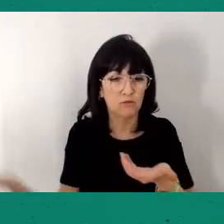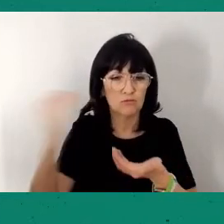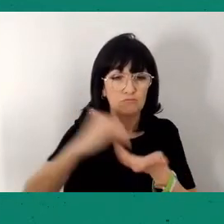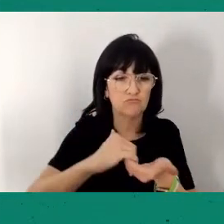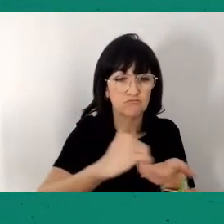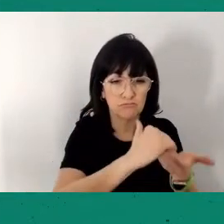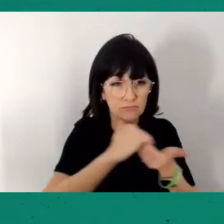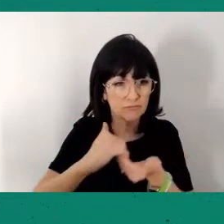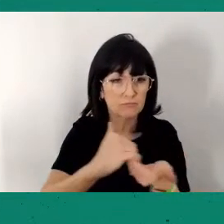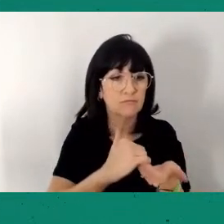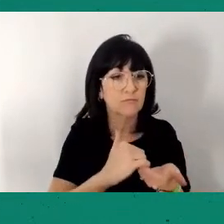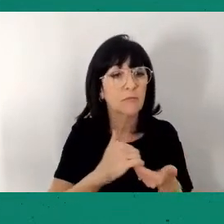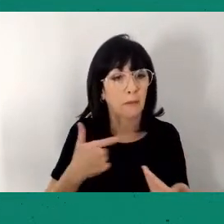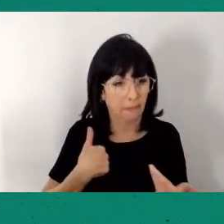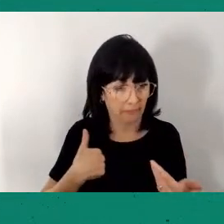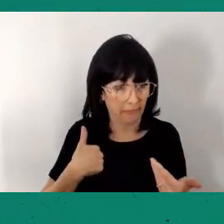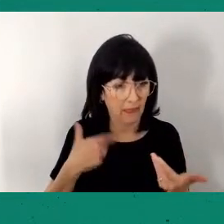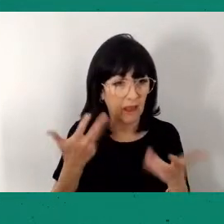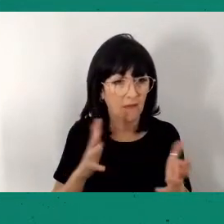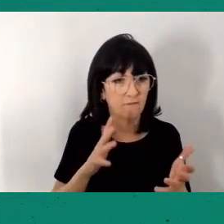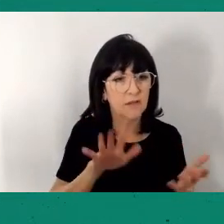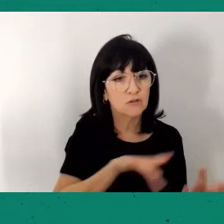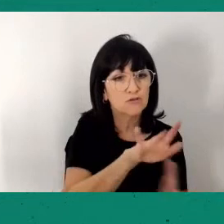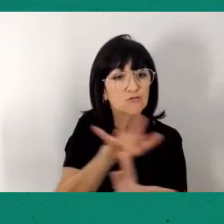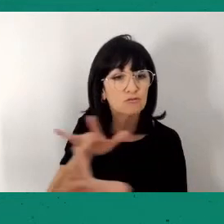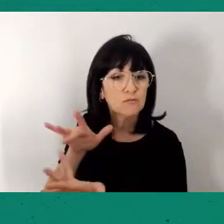of dates that are up there on the